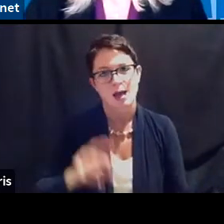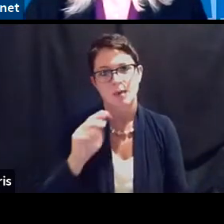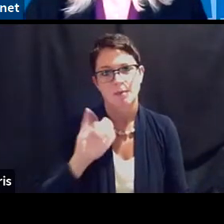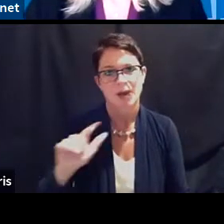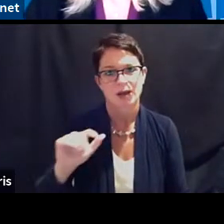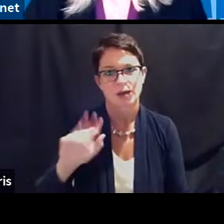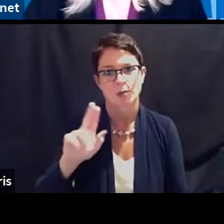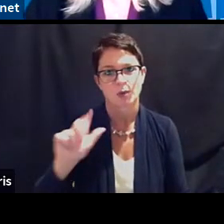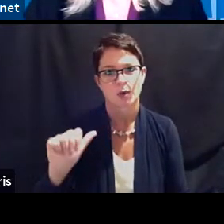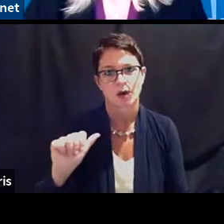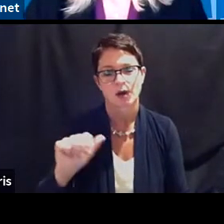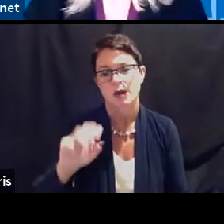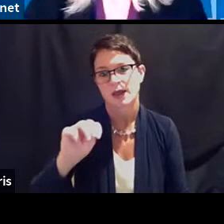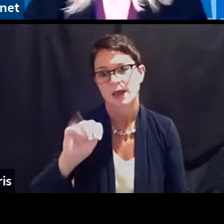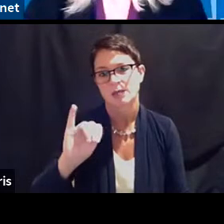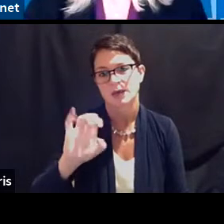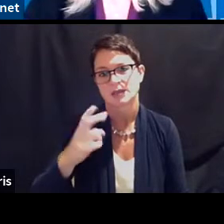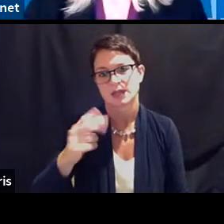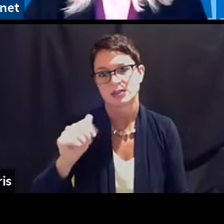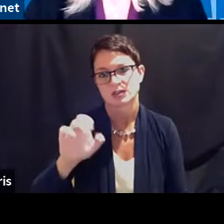Bua,